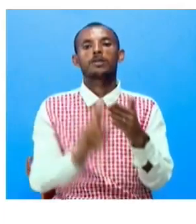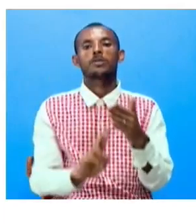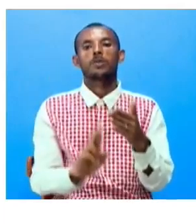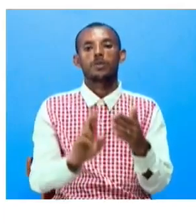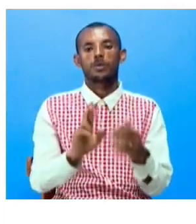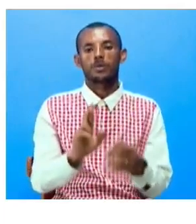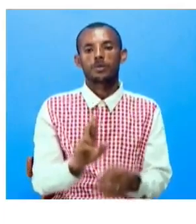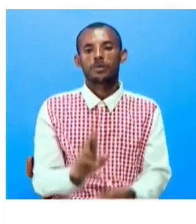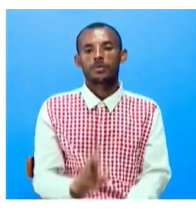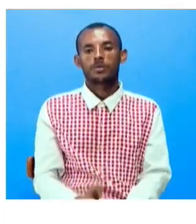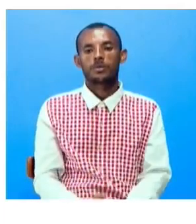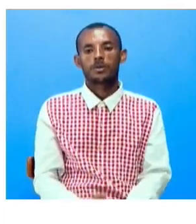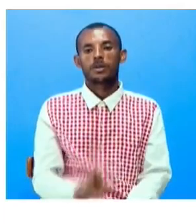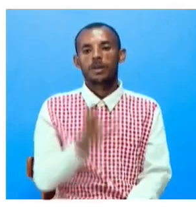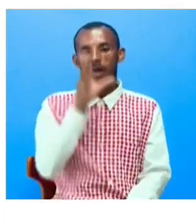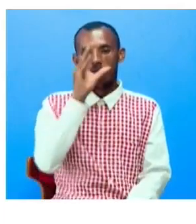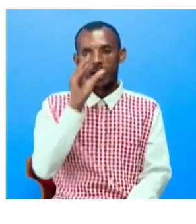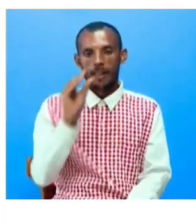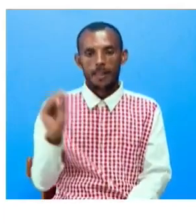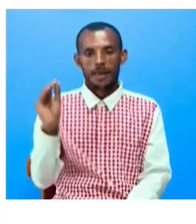and proportion.